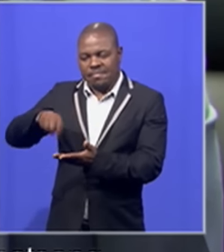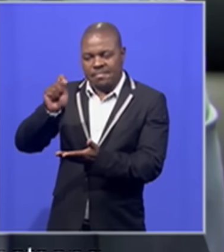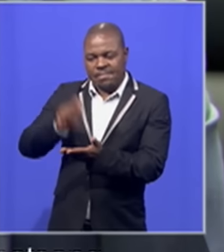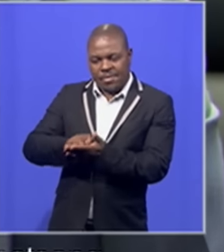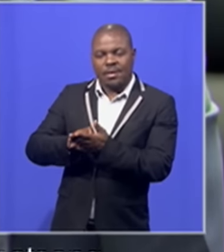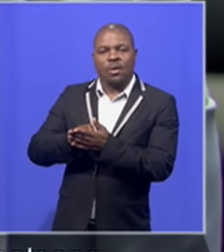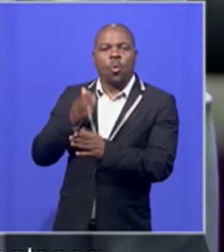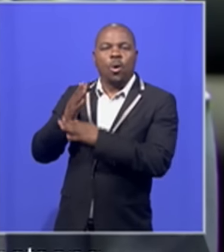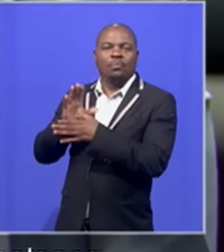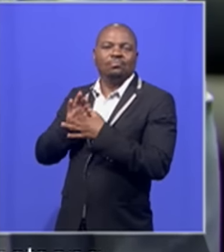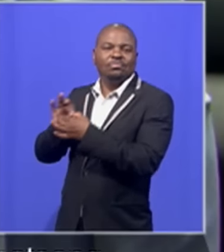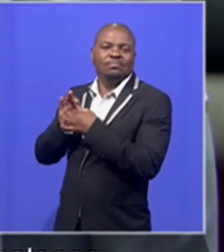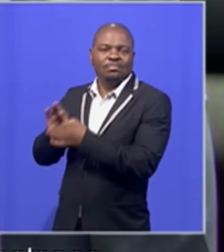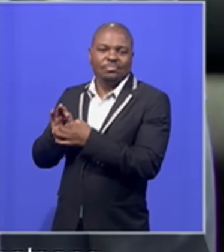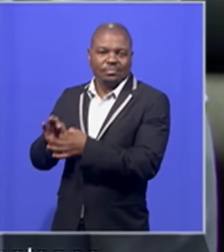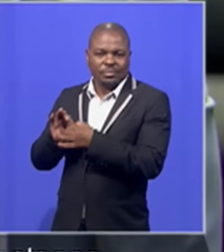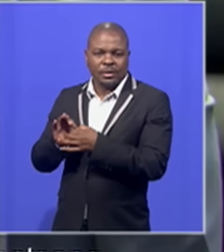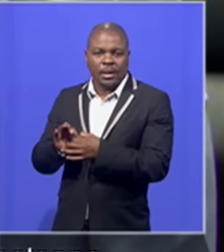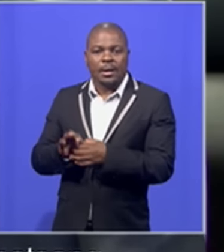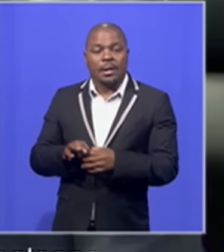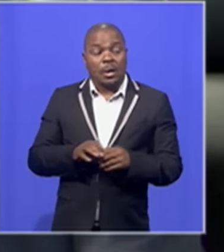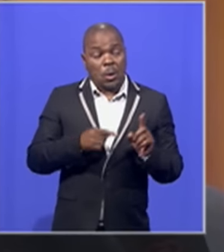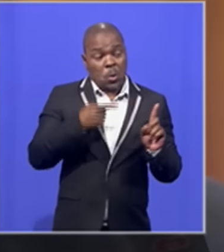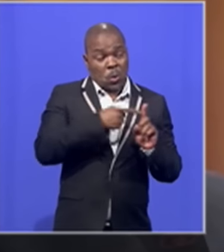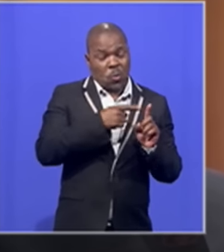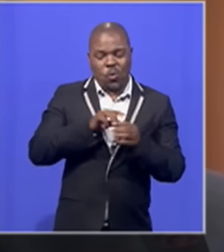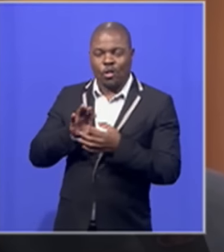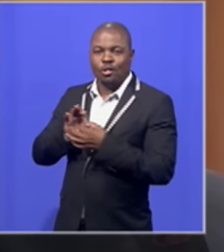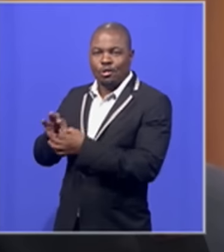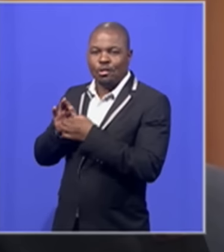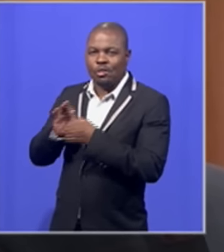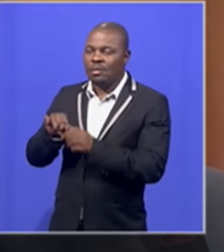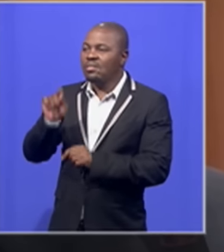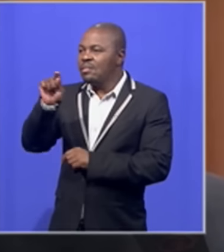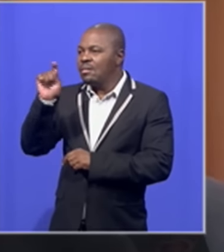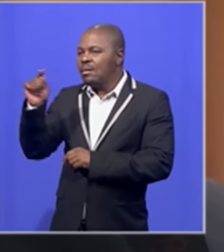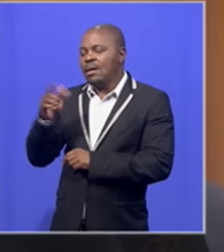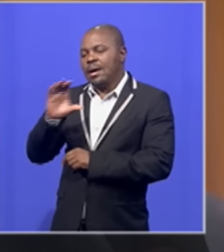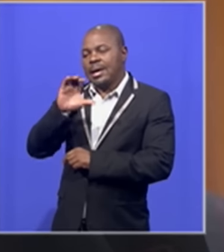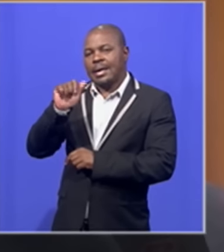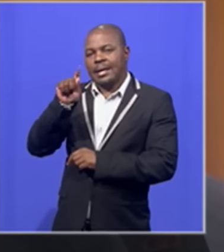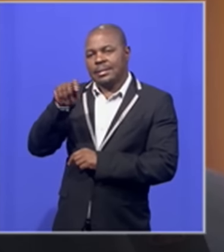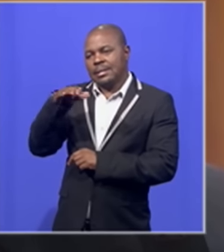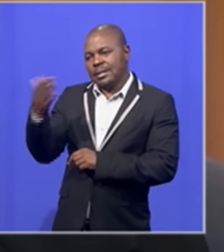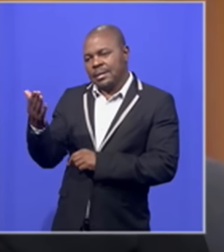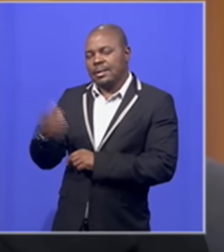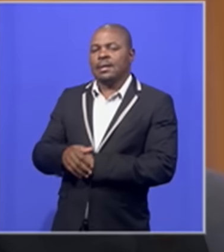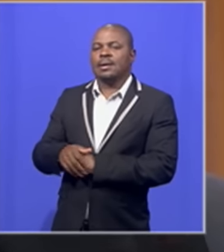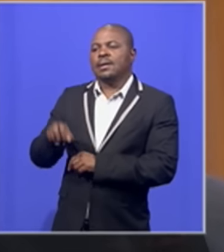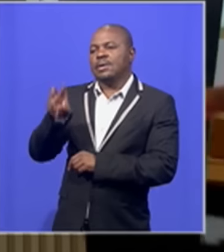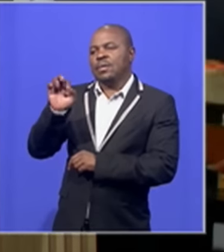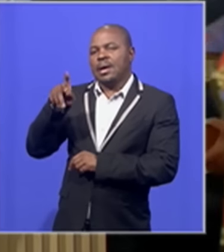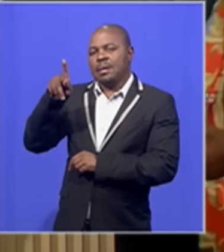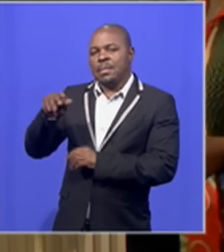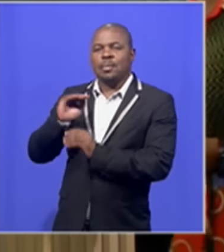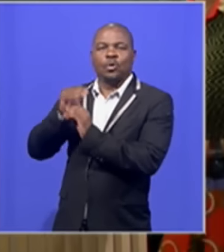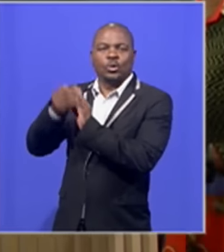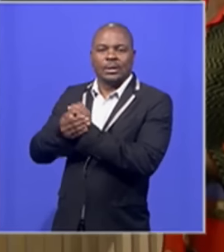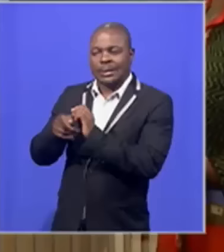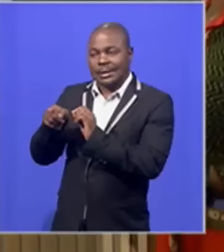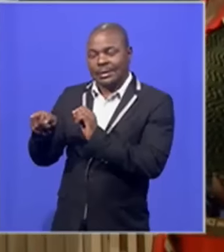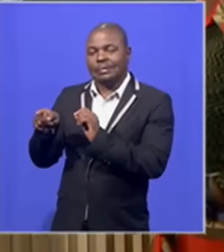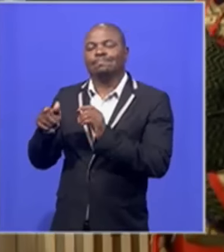tiro e Mkhwanazi a neng a na nayo le setlamo sa batho ba ba tlotliwang sa CAT VIP Protection. Se ke